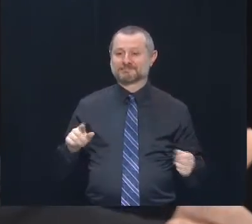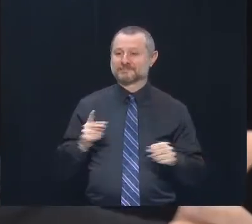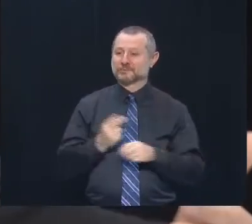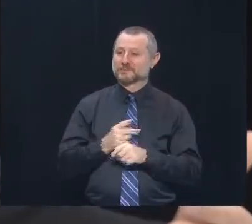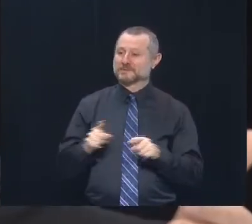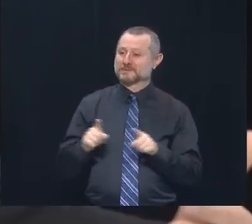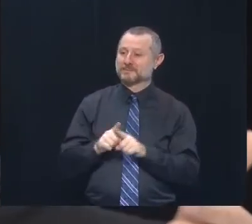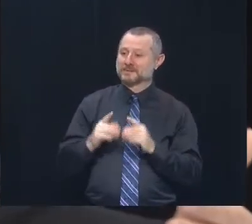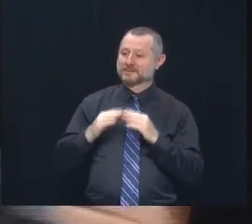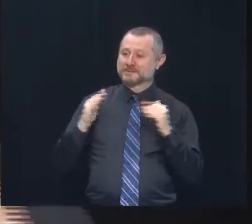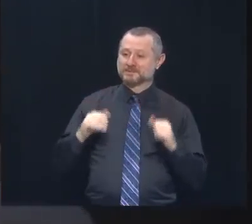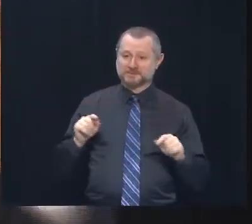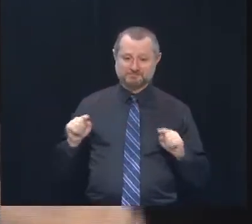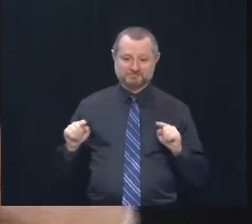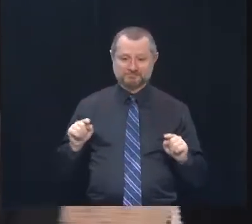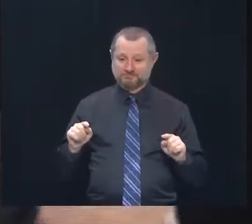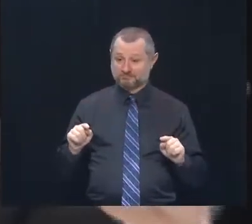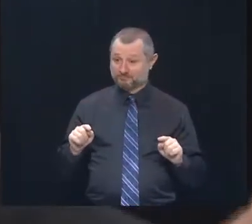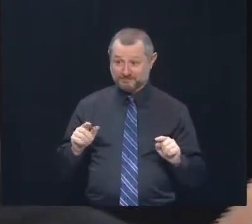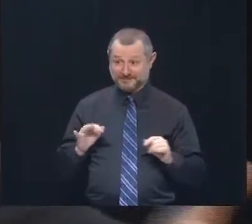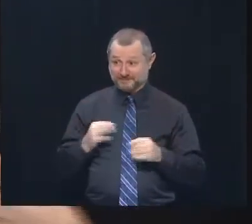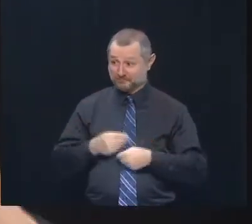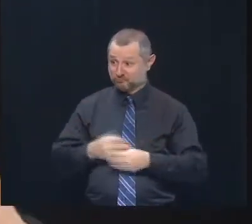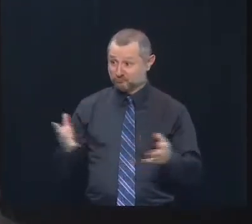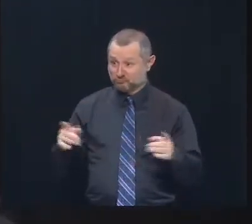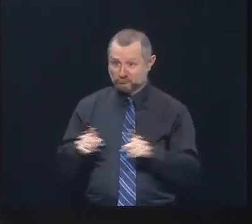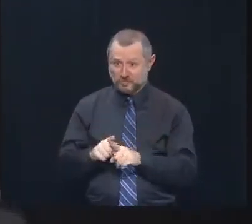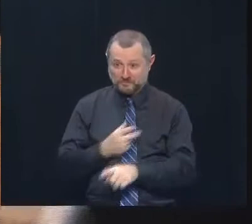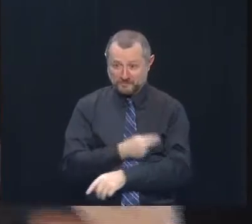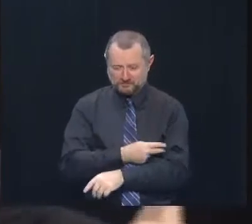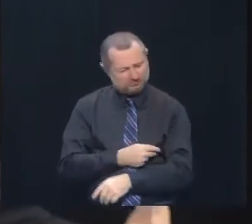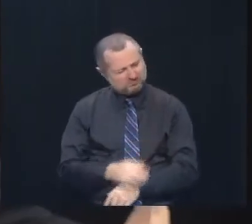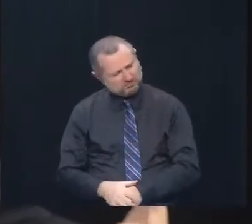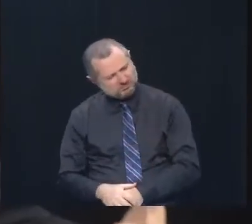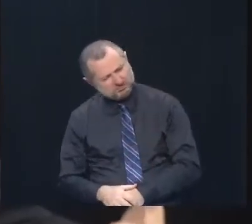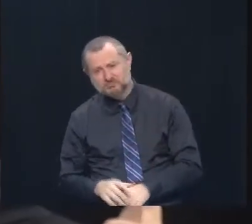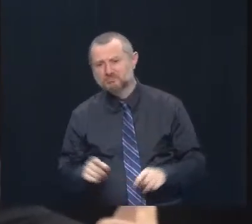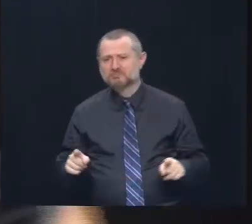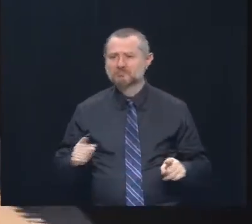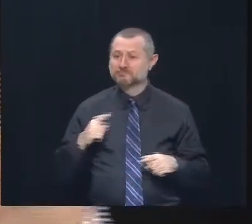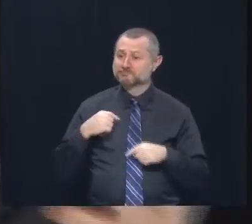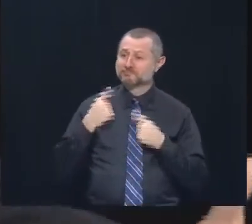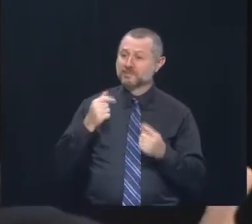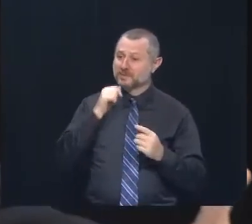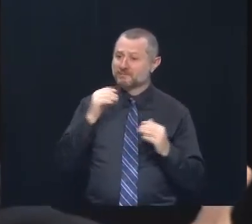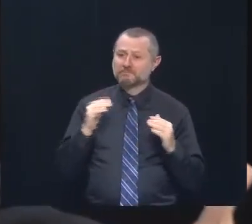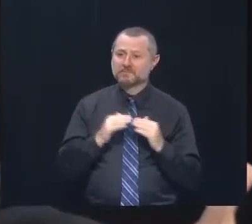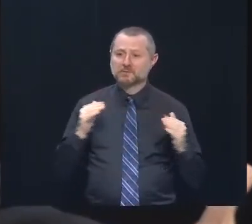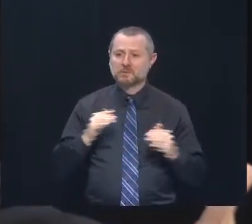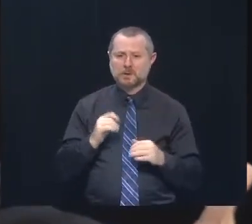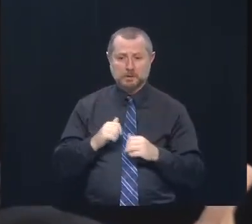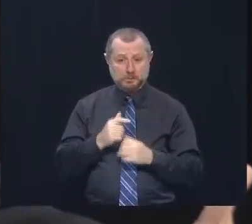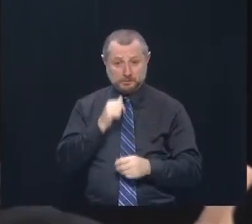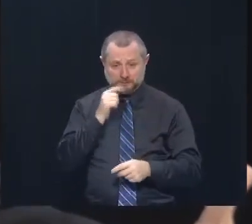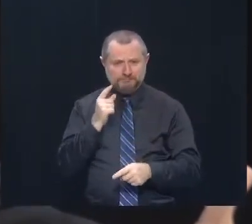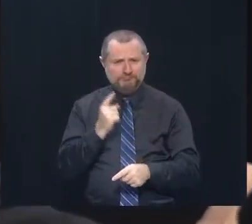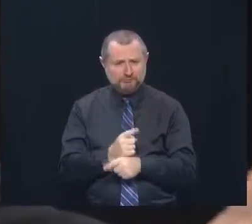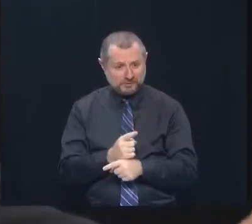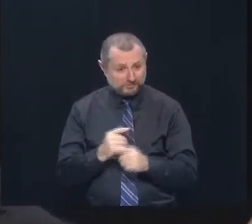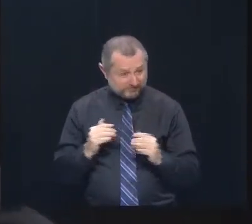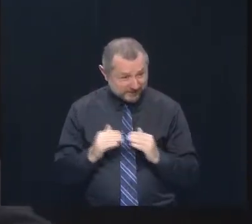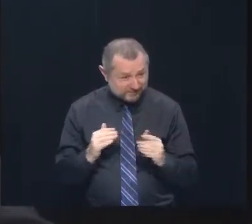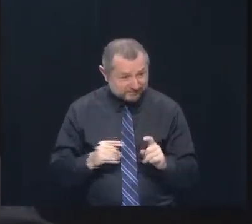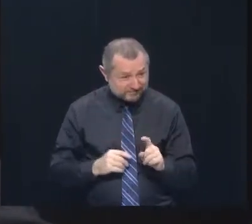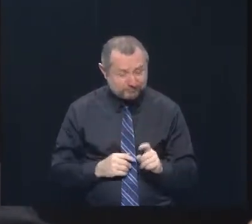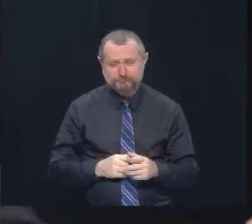do the vaccinations after you know that it is uneven and discriminatory in this nation?